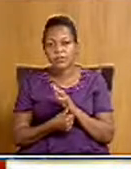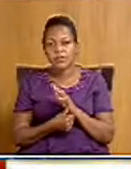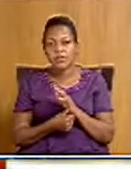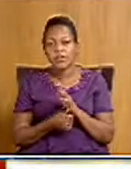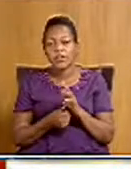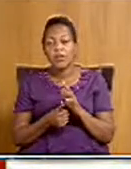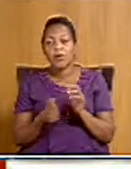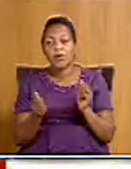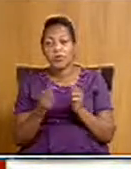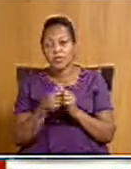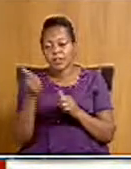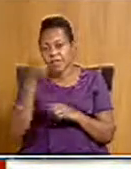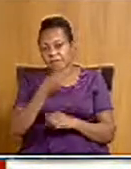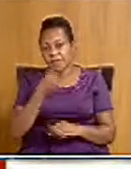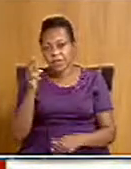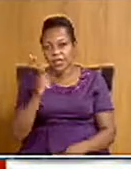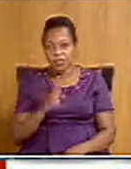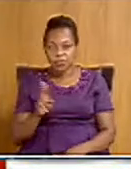the African Union.